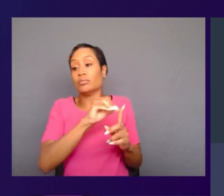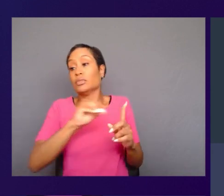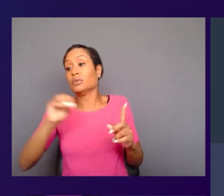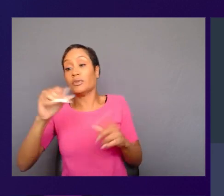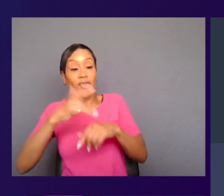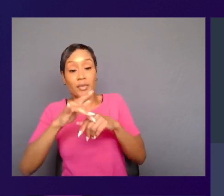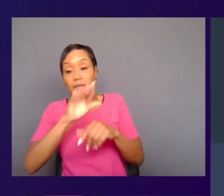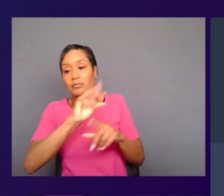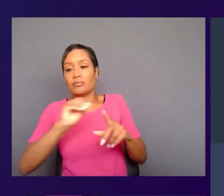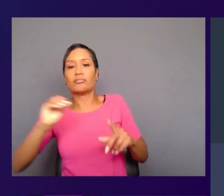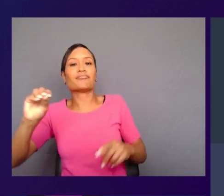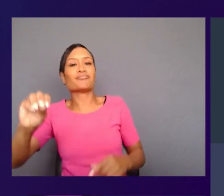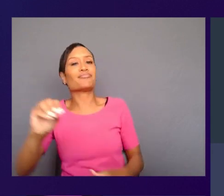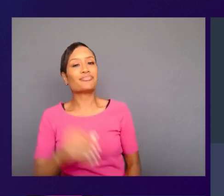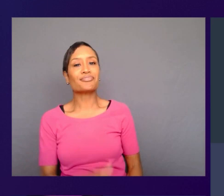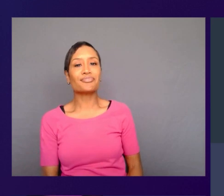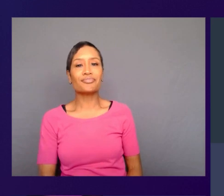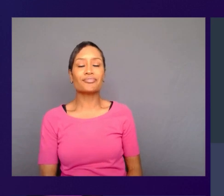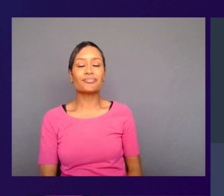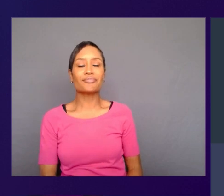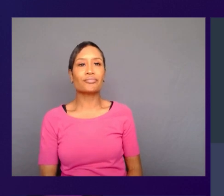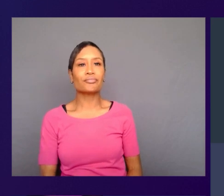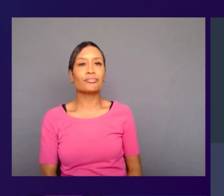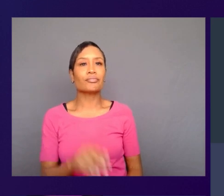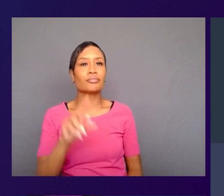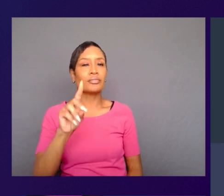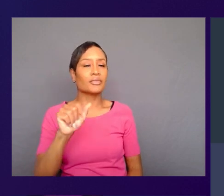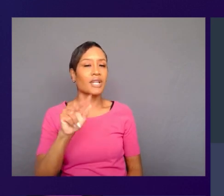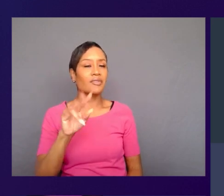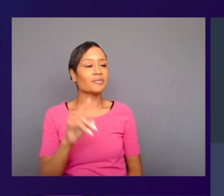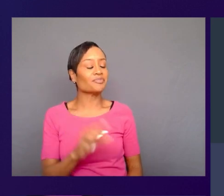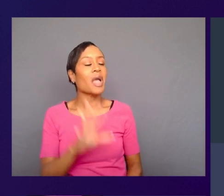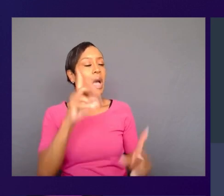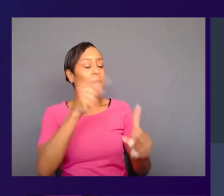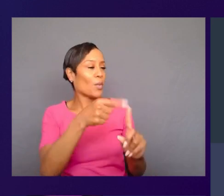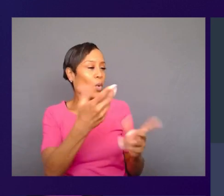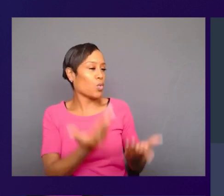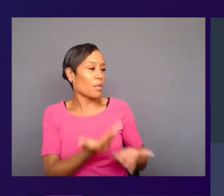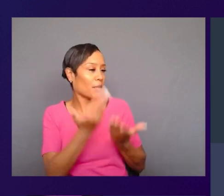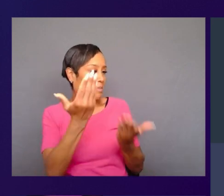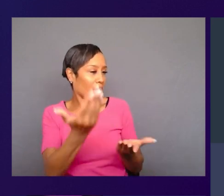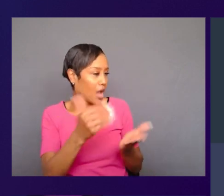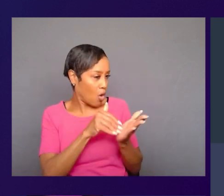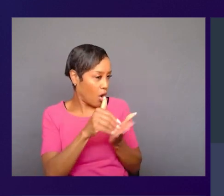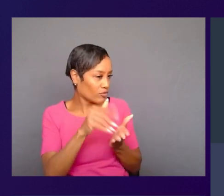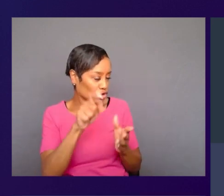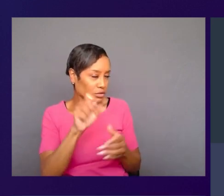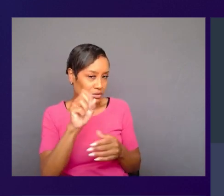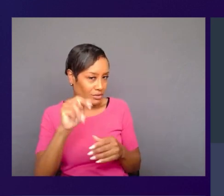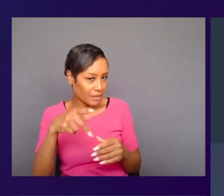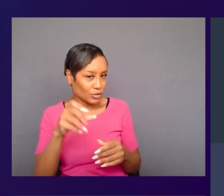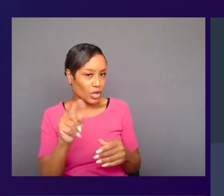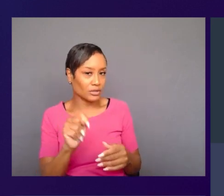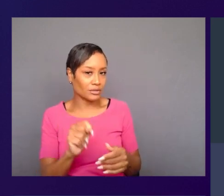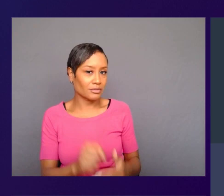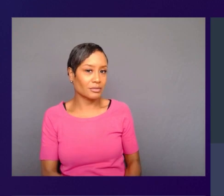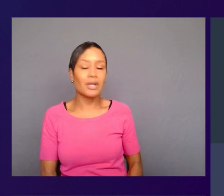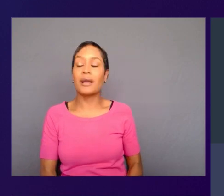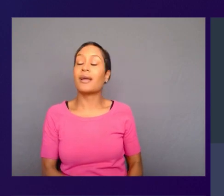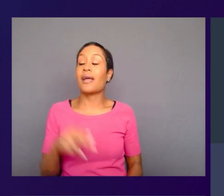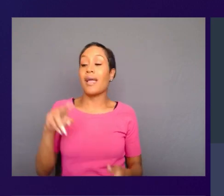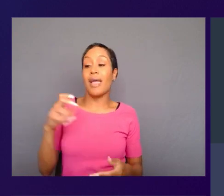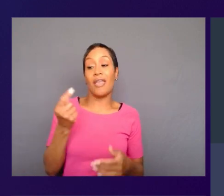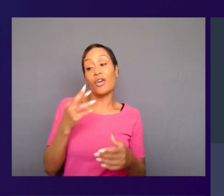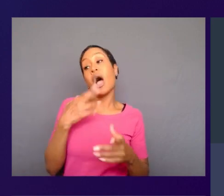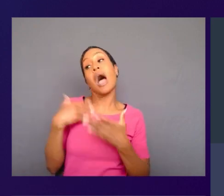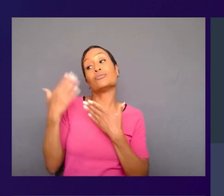zones. So what's the recommendation, Heather, on how often snapshots should be taken? We recommend that customers take snapshots